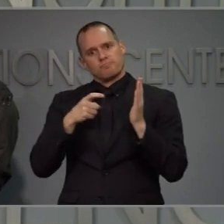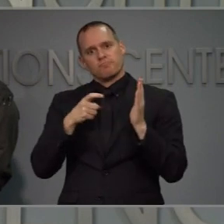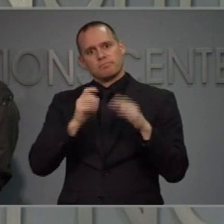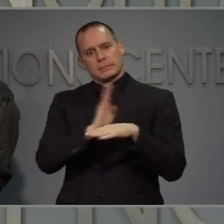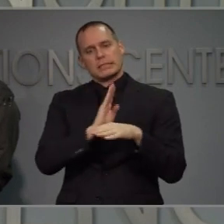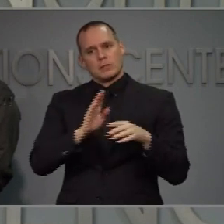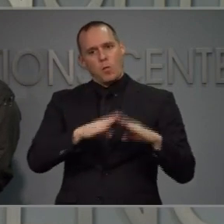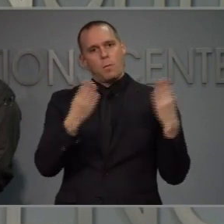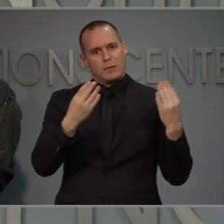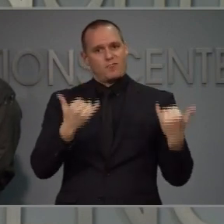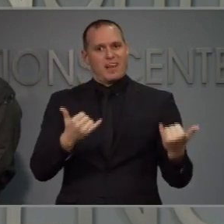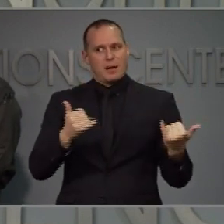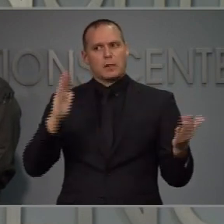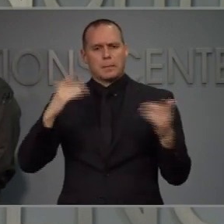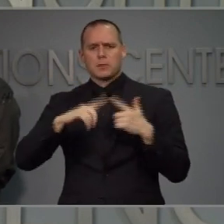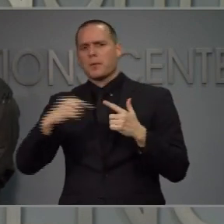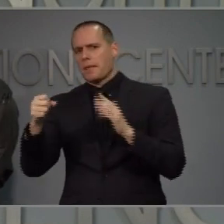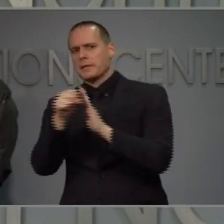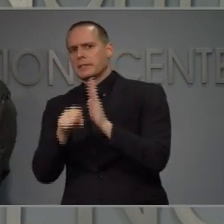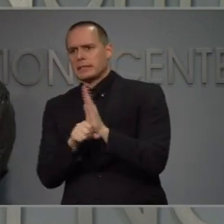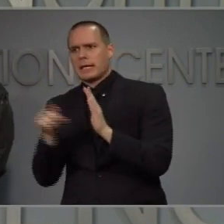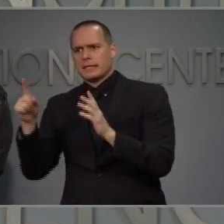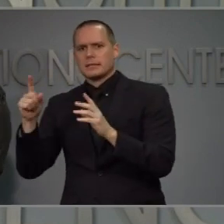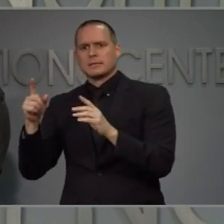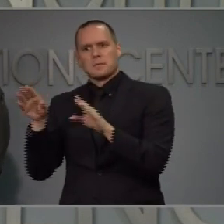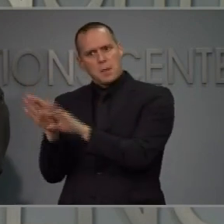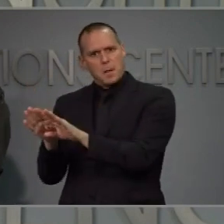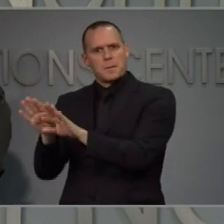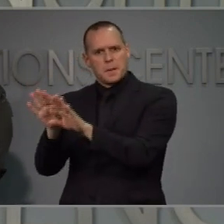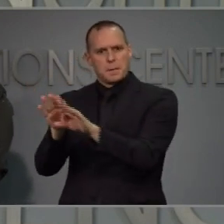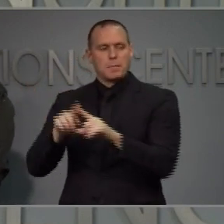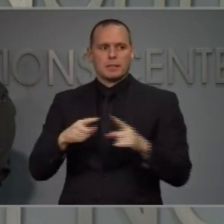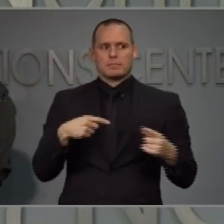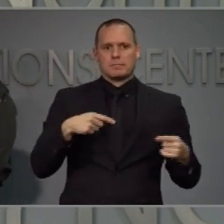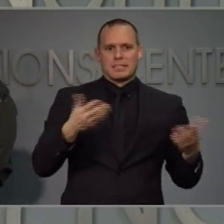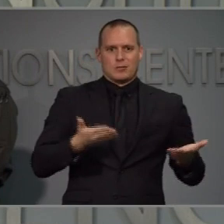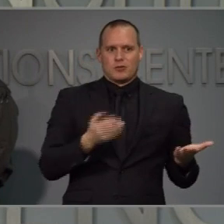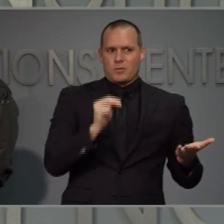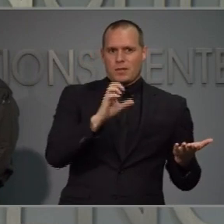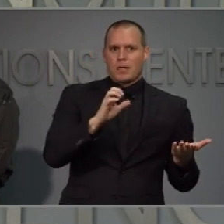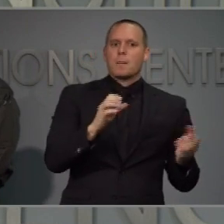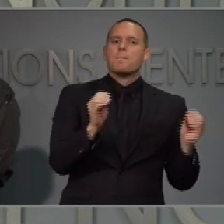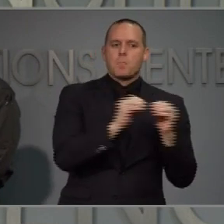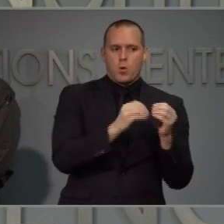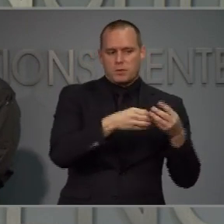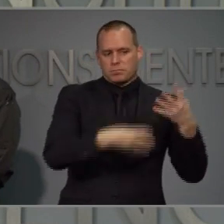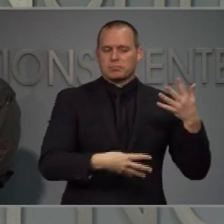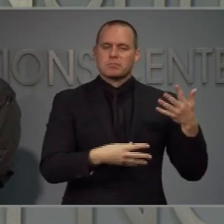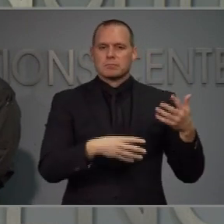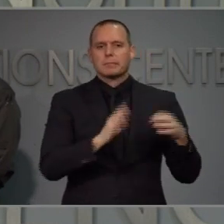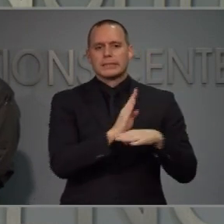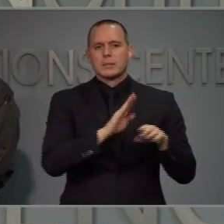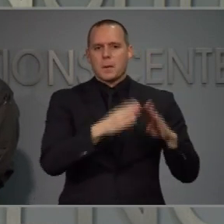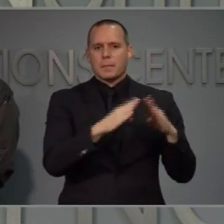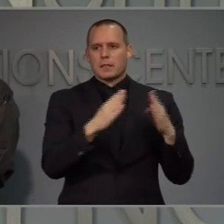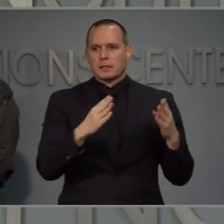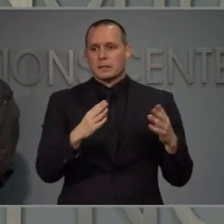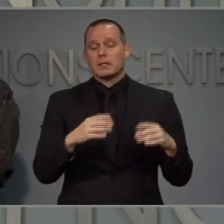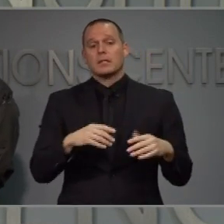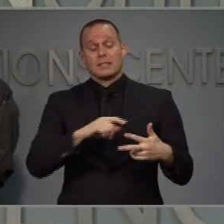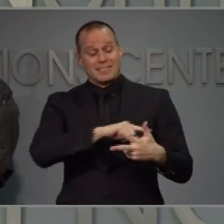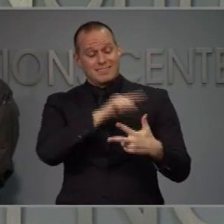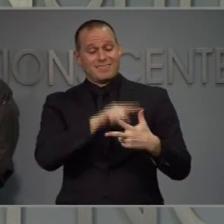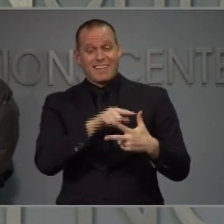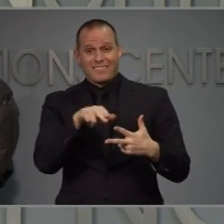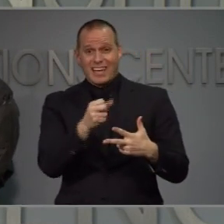the changing of the stay-at-home order, there'll be more opportunities for people to be able to leave